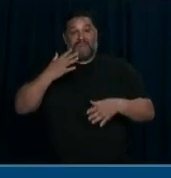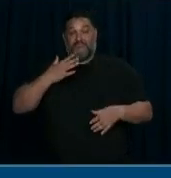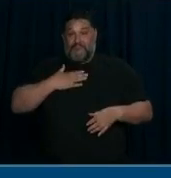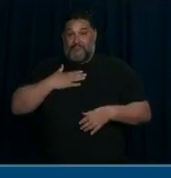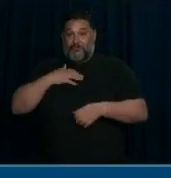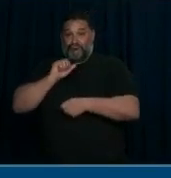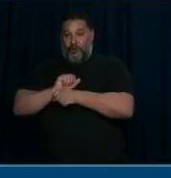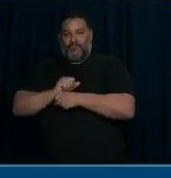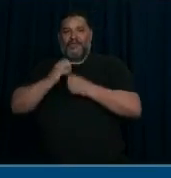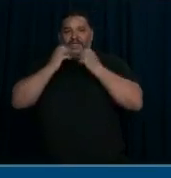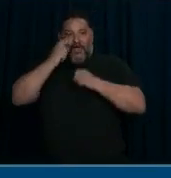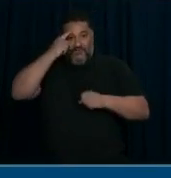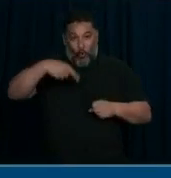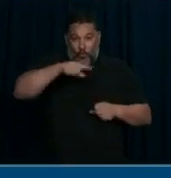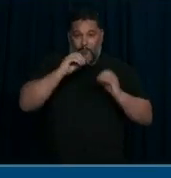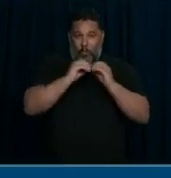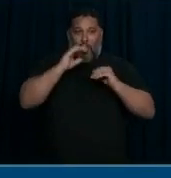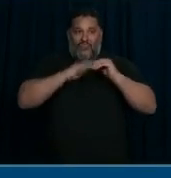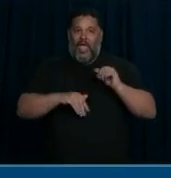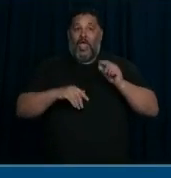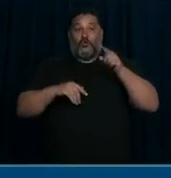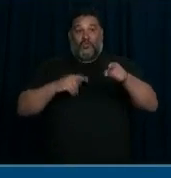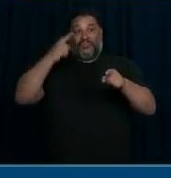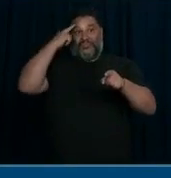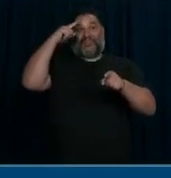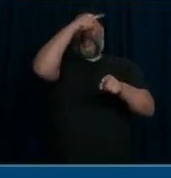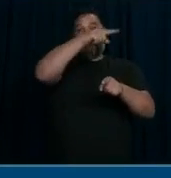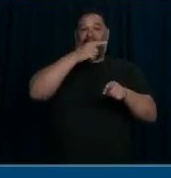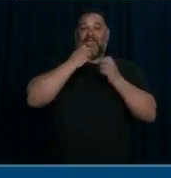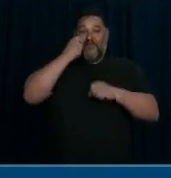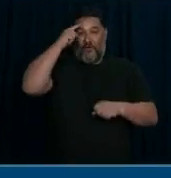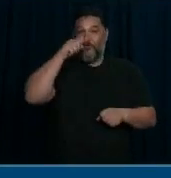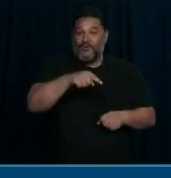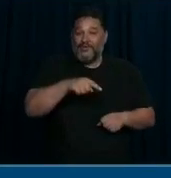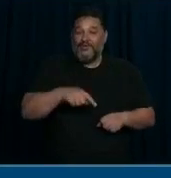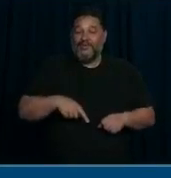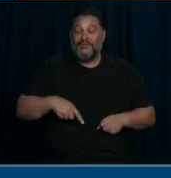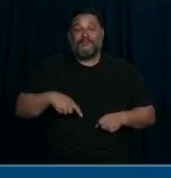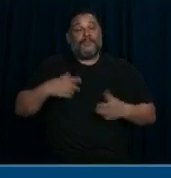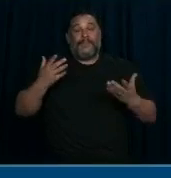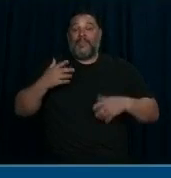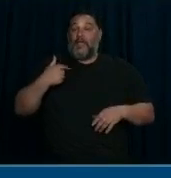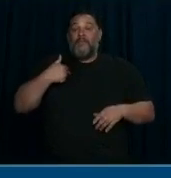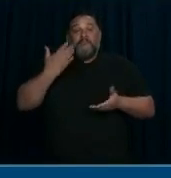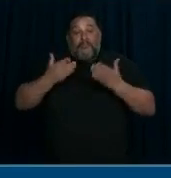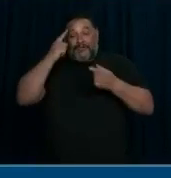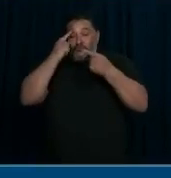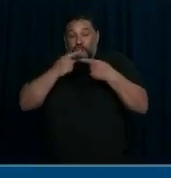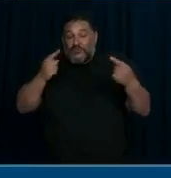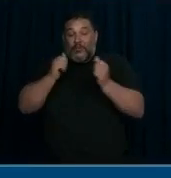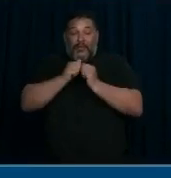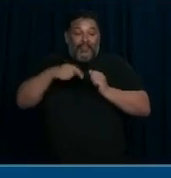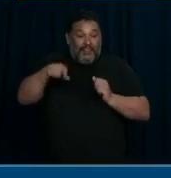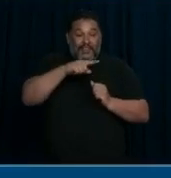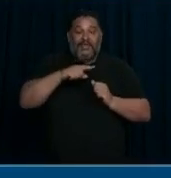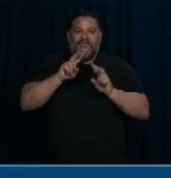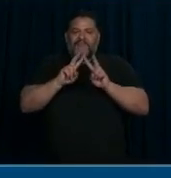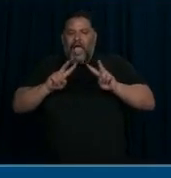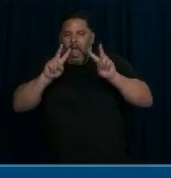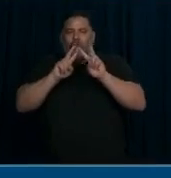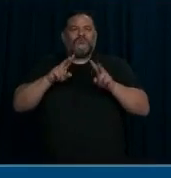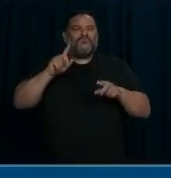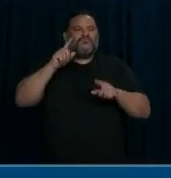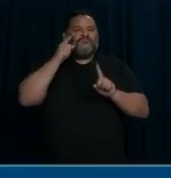does. And if I can deliver on that, then I want to make sure, I may disagree with you on values and issues, but you won't